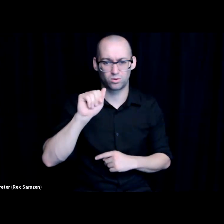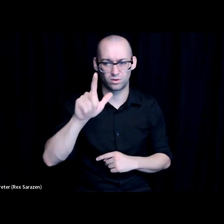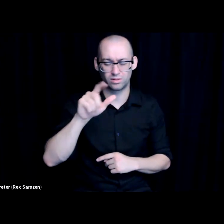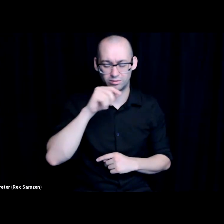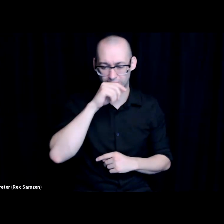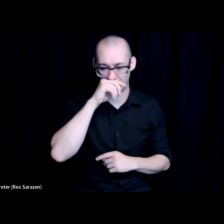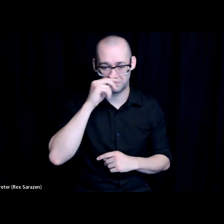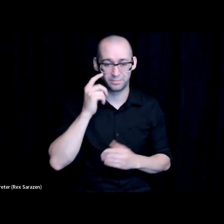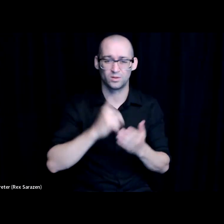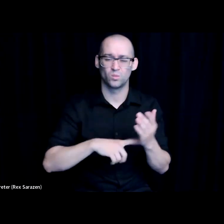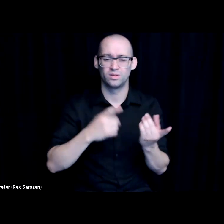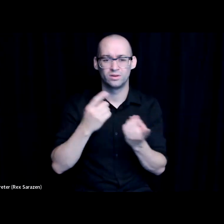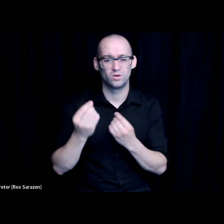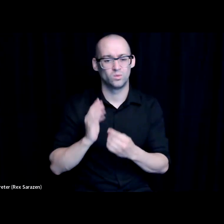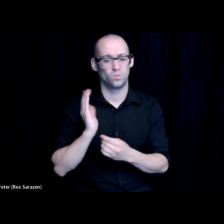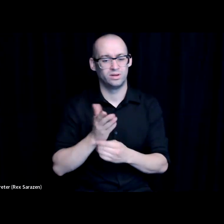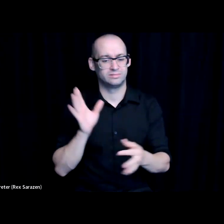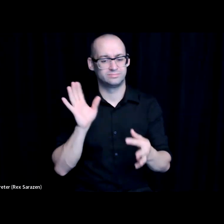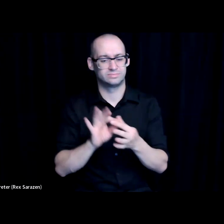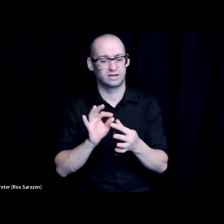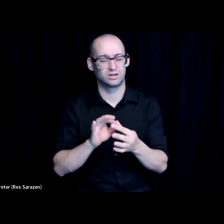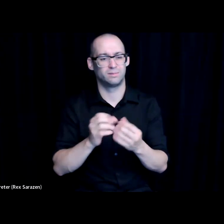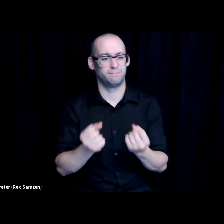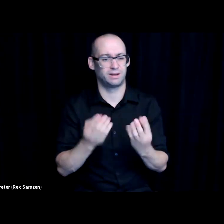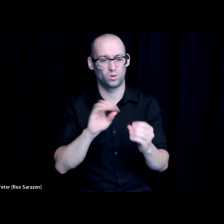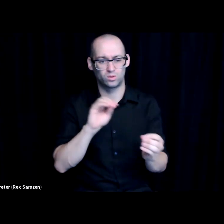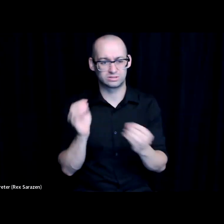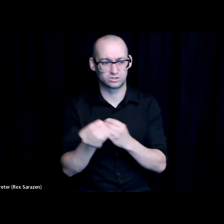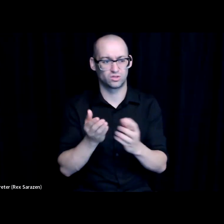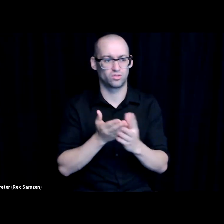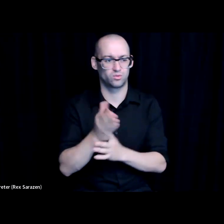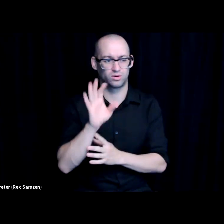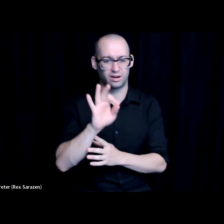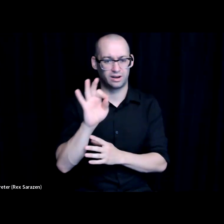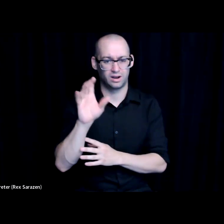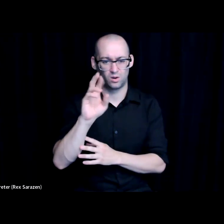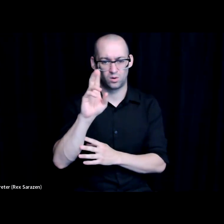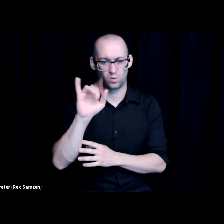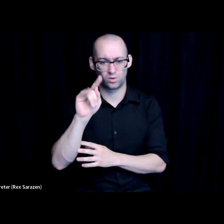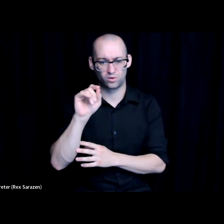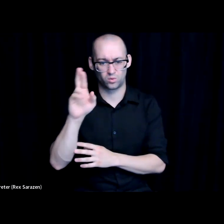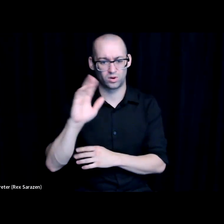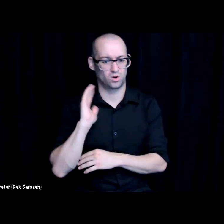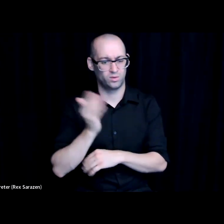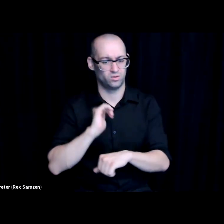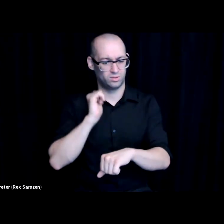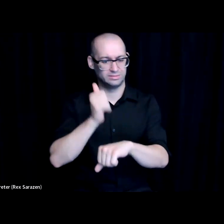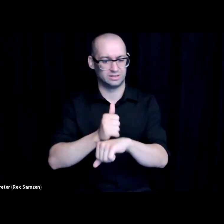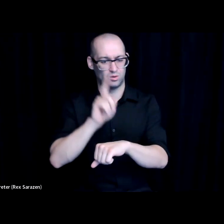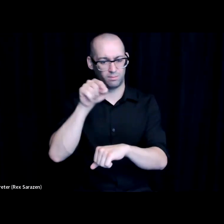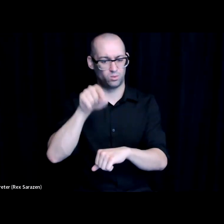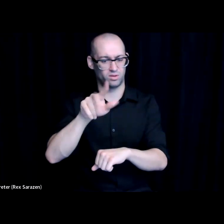we actually reached out to many organizations along the 99 corridor. So we represent about 1.3